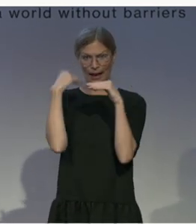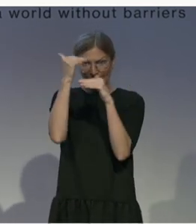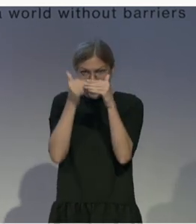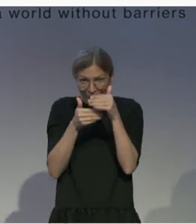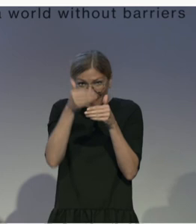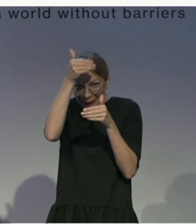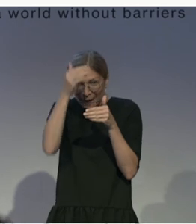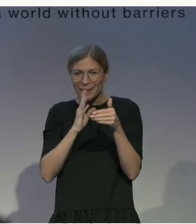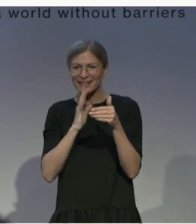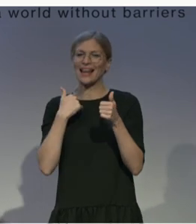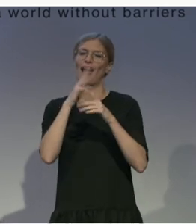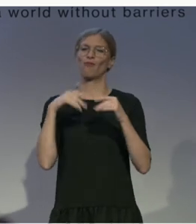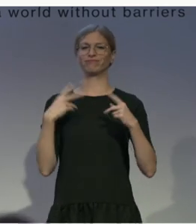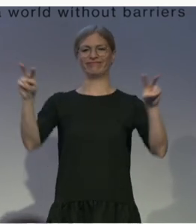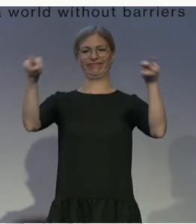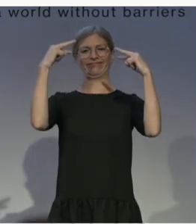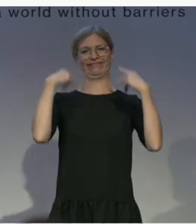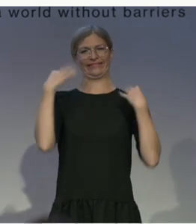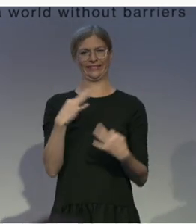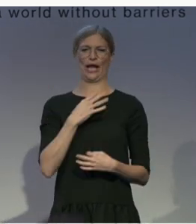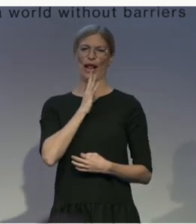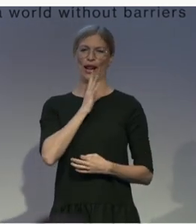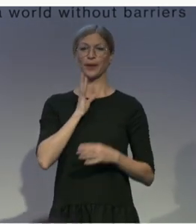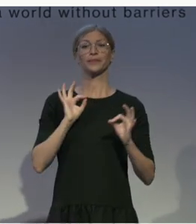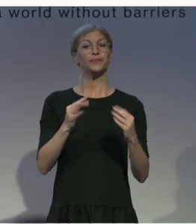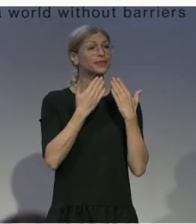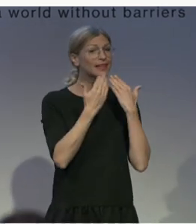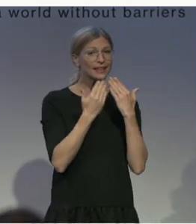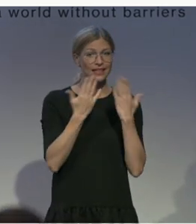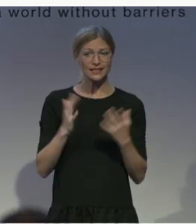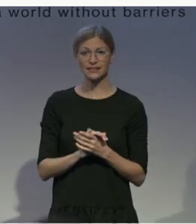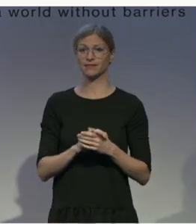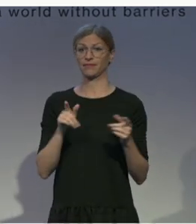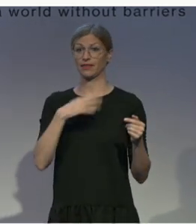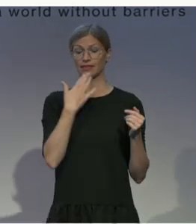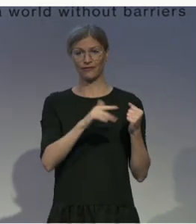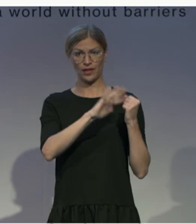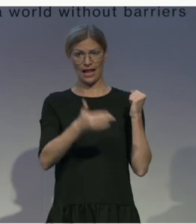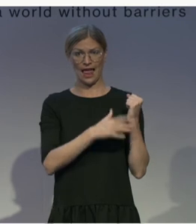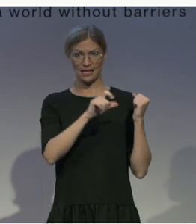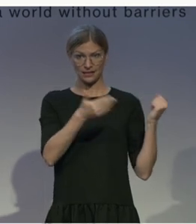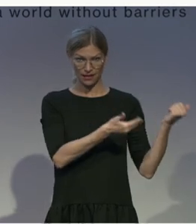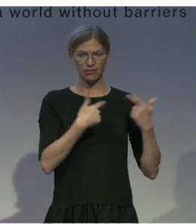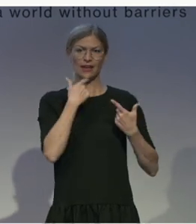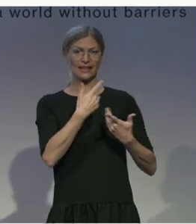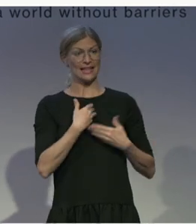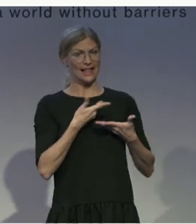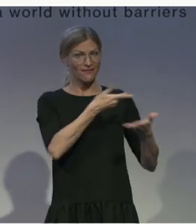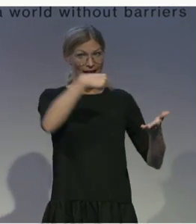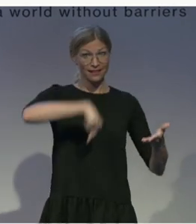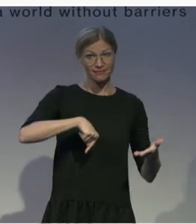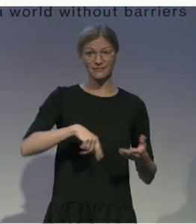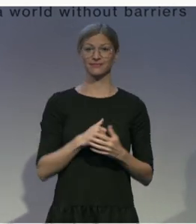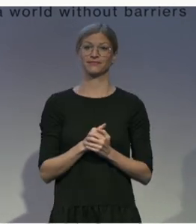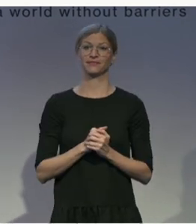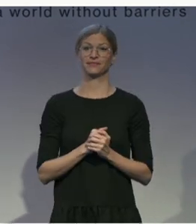Now, I would like to thank the ESL Foundation for inviting us. And one of the inspirations